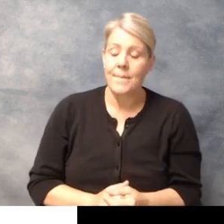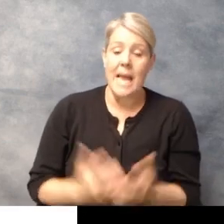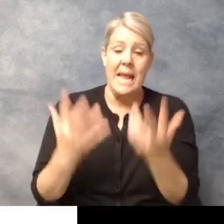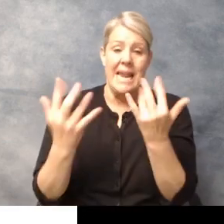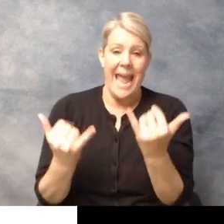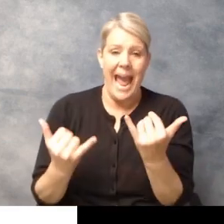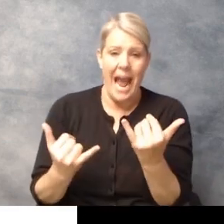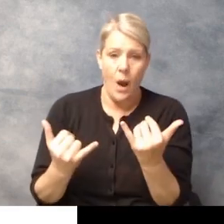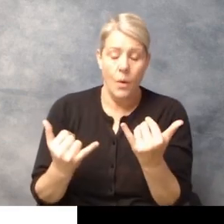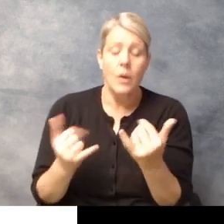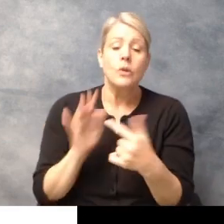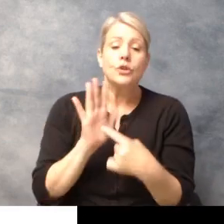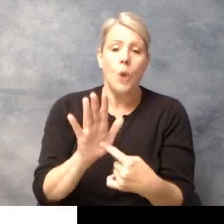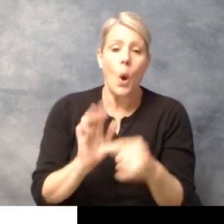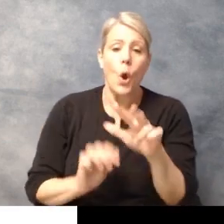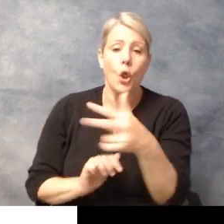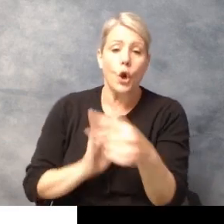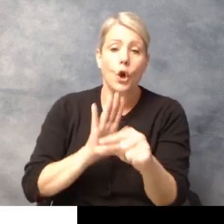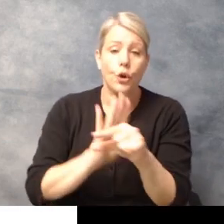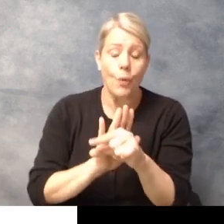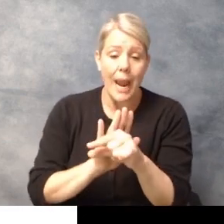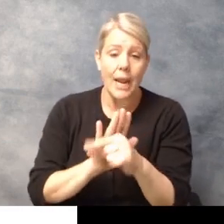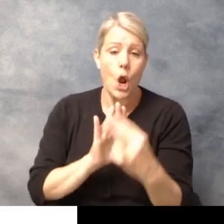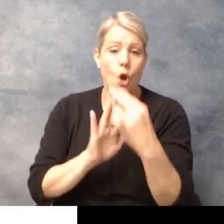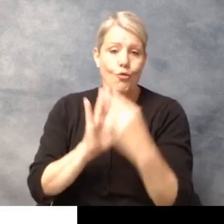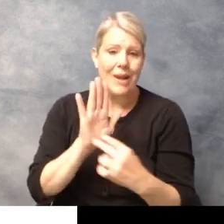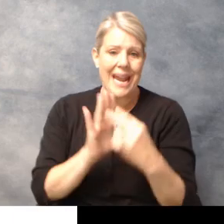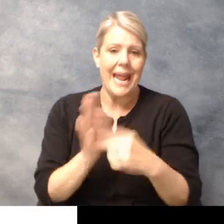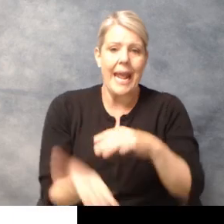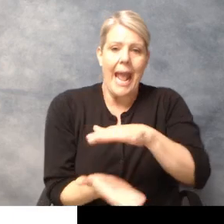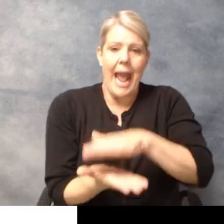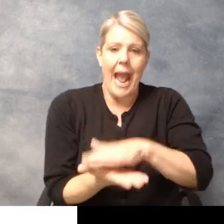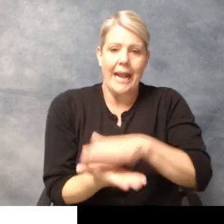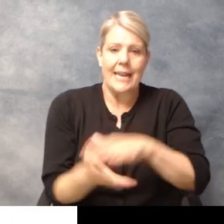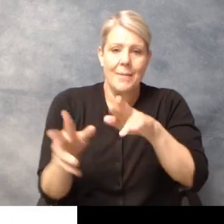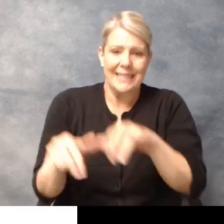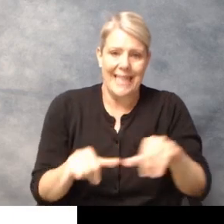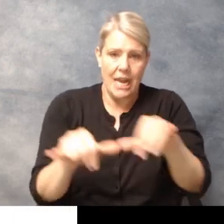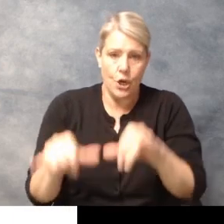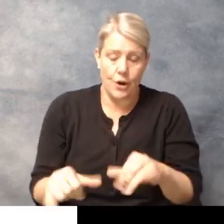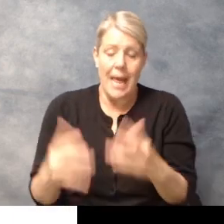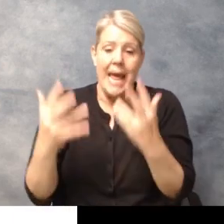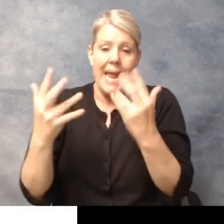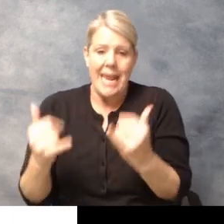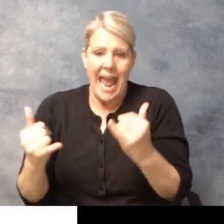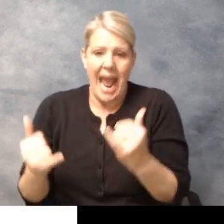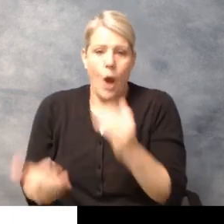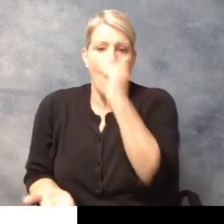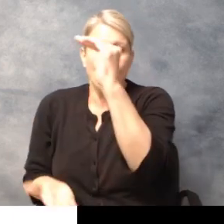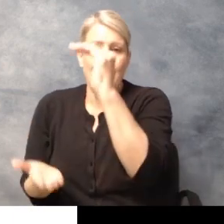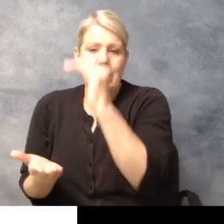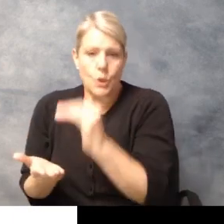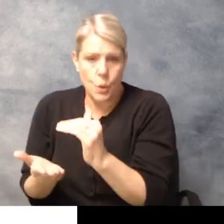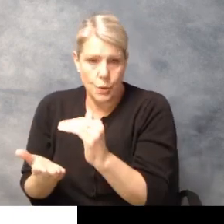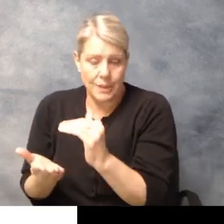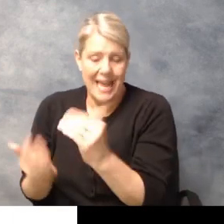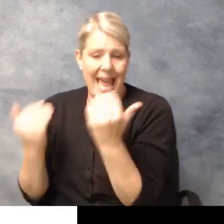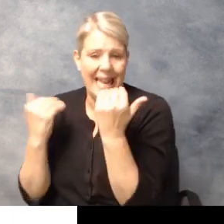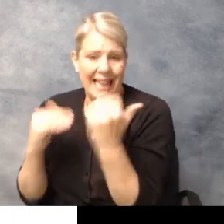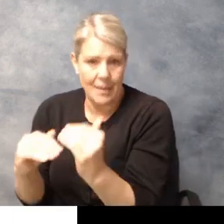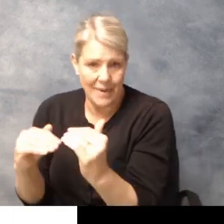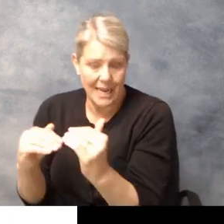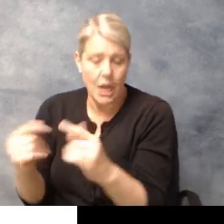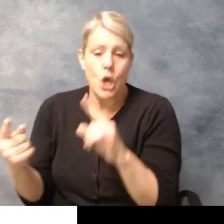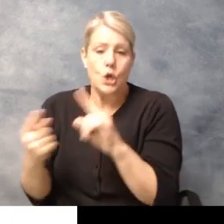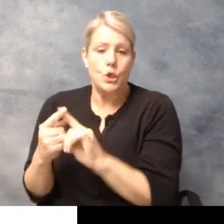This is an example of a grade 3 reading academic standard that has been reduced by limiting the standard being targeted